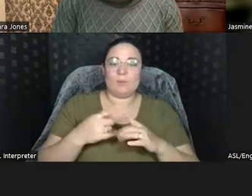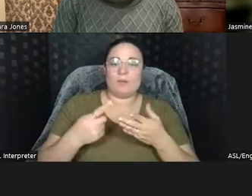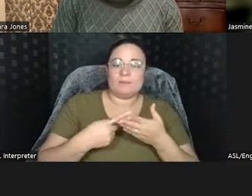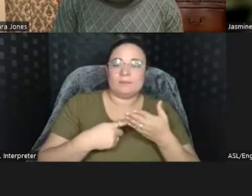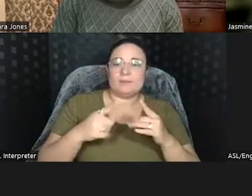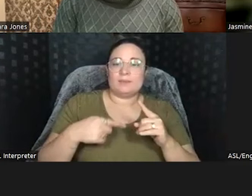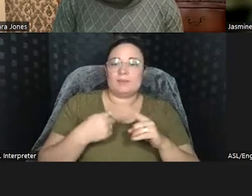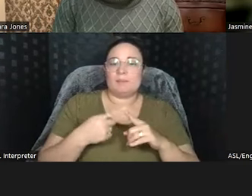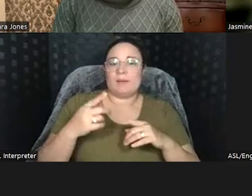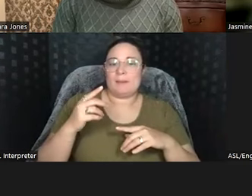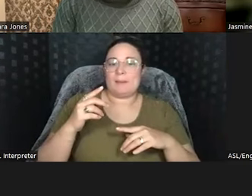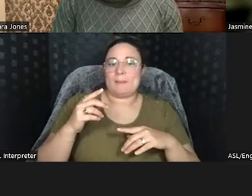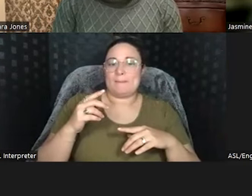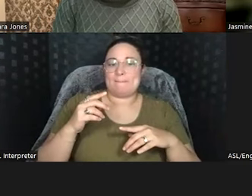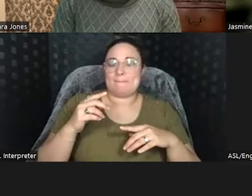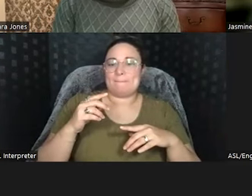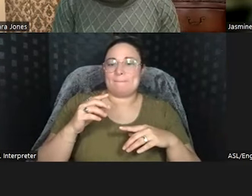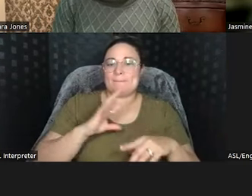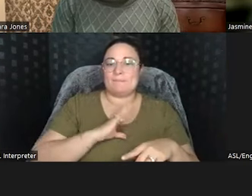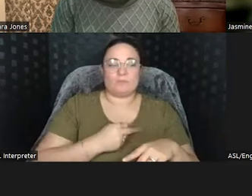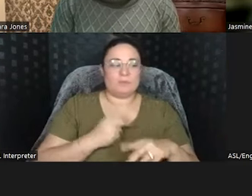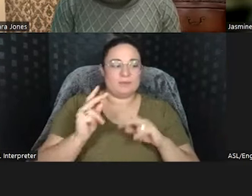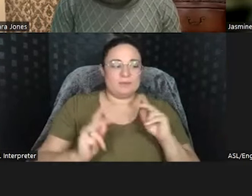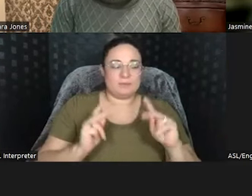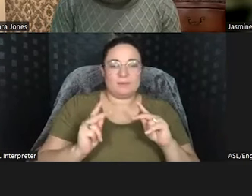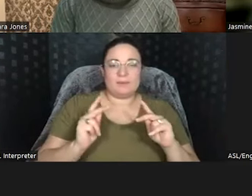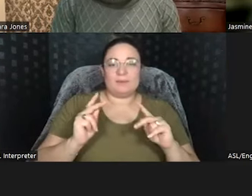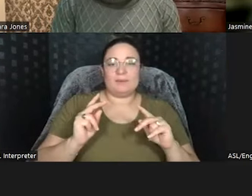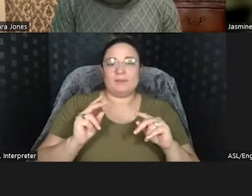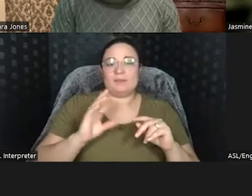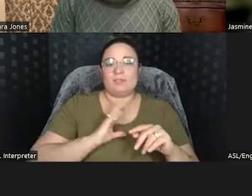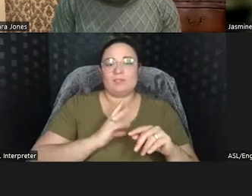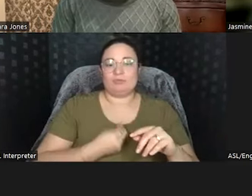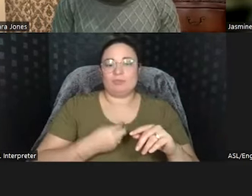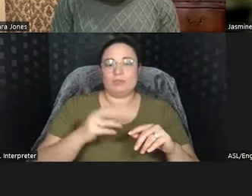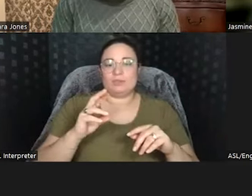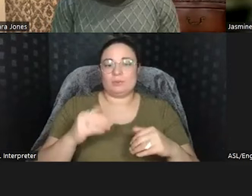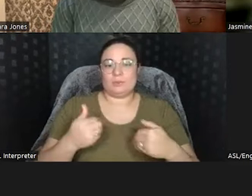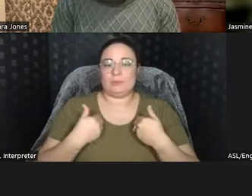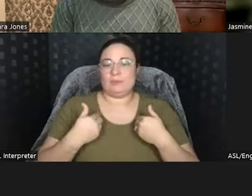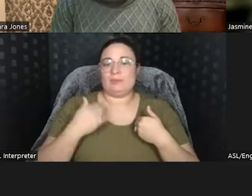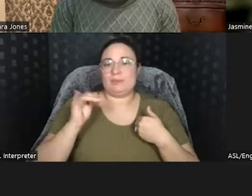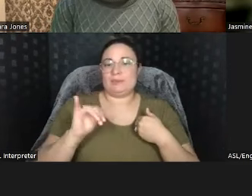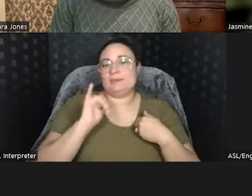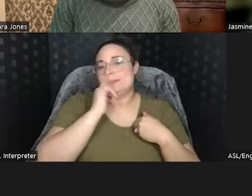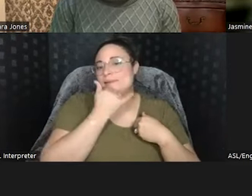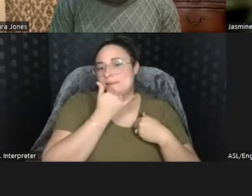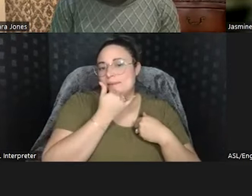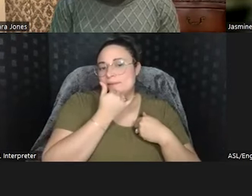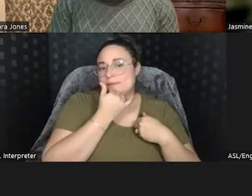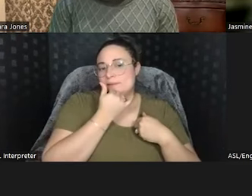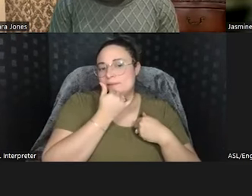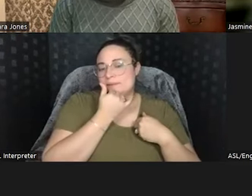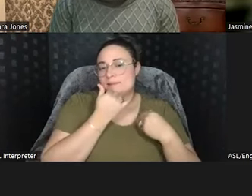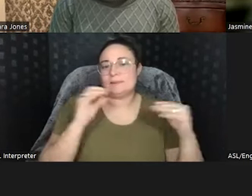way that we are talking about trans people and specifically trans youth at this moment, that is an accident.